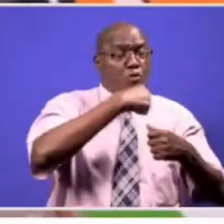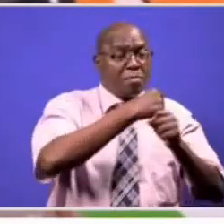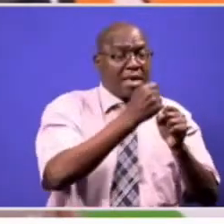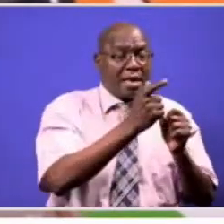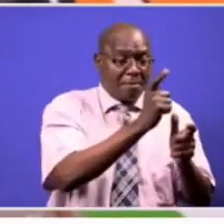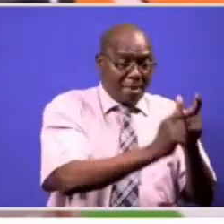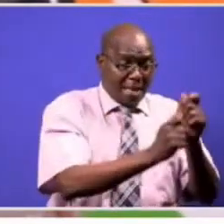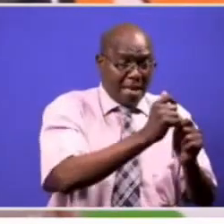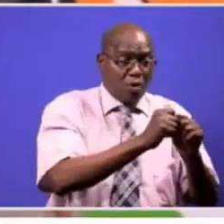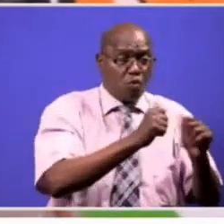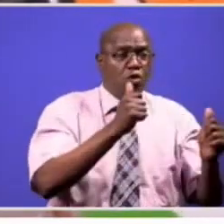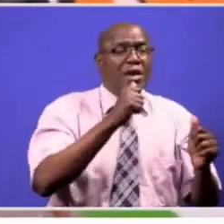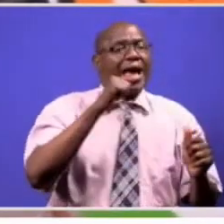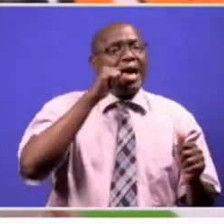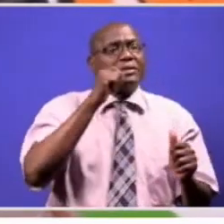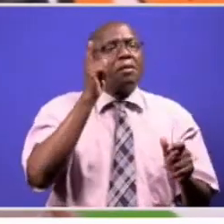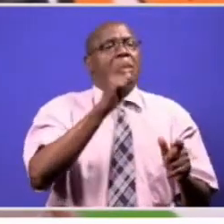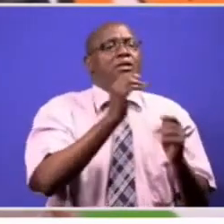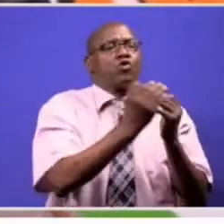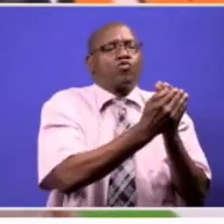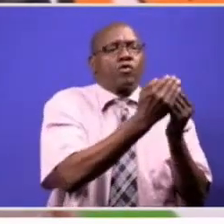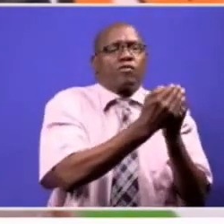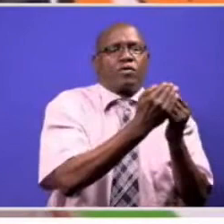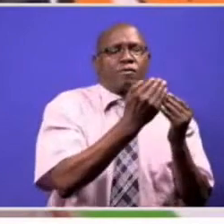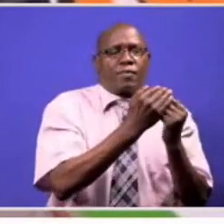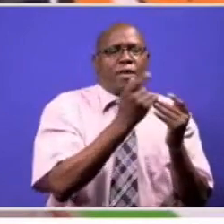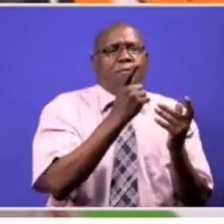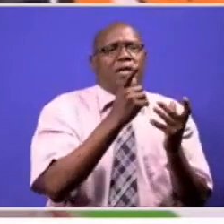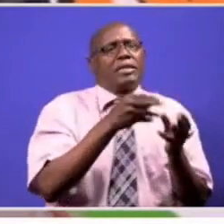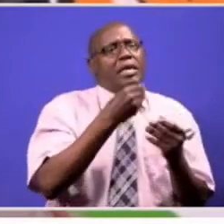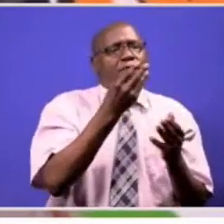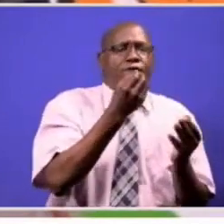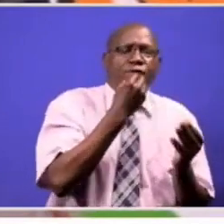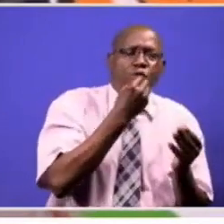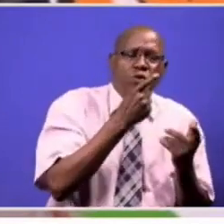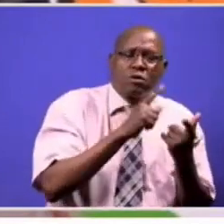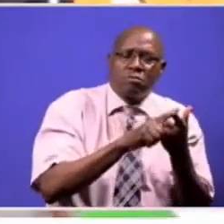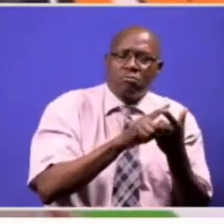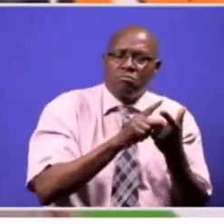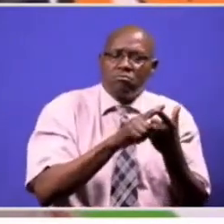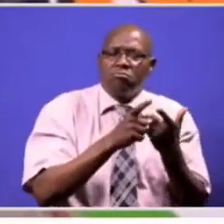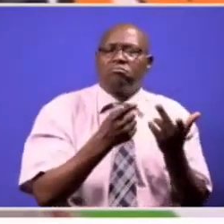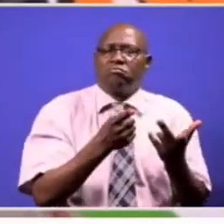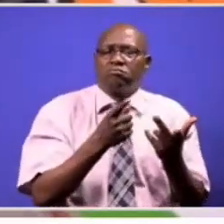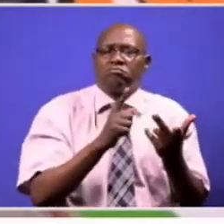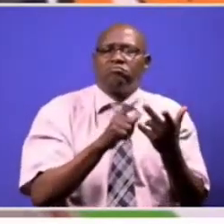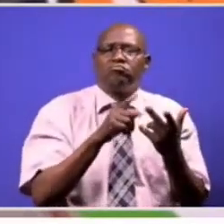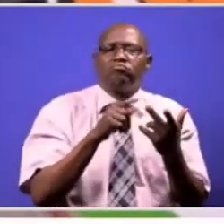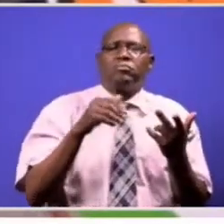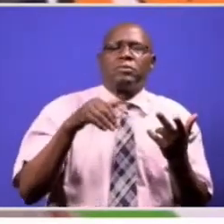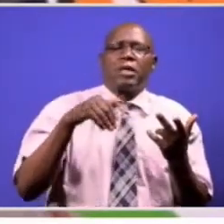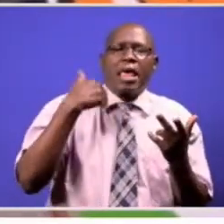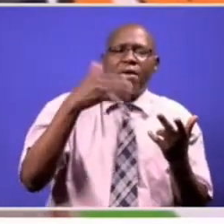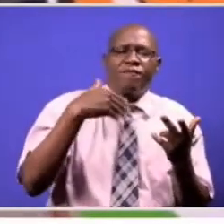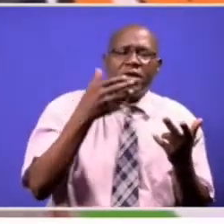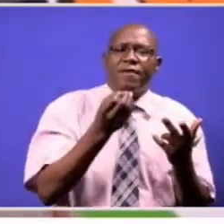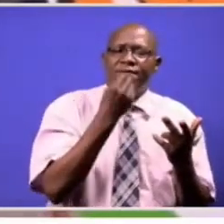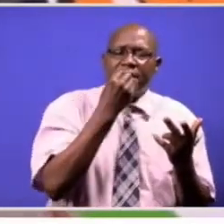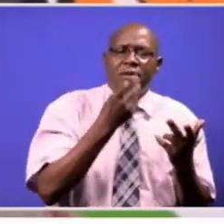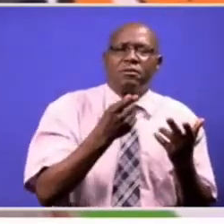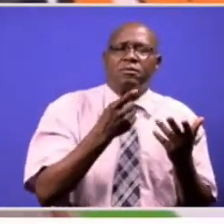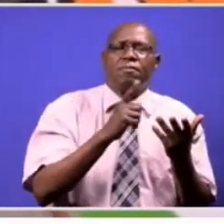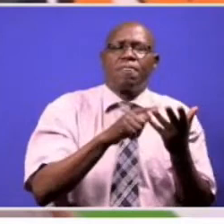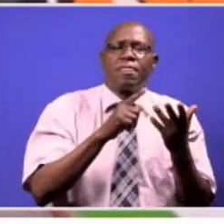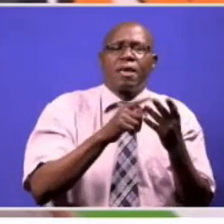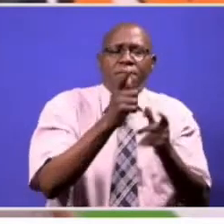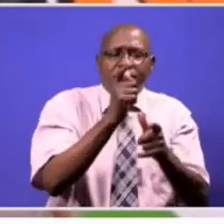have to be very nice to the cow. You have to give it some hay, give it some dairy meal, milk